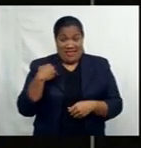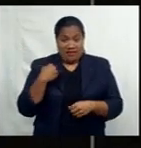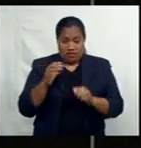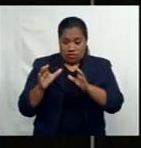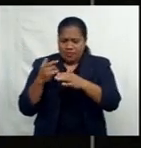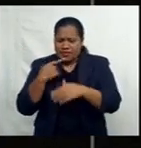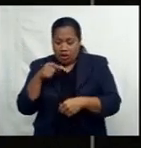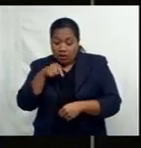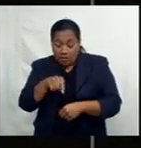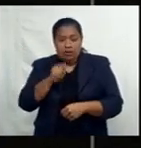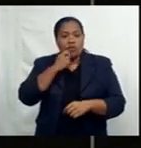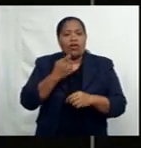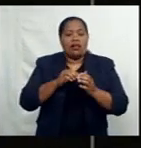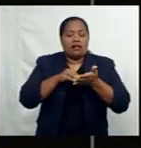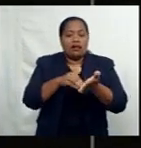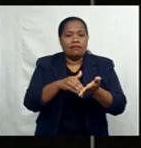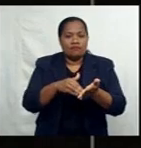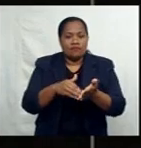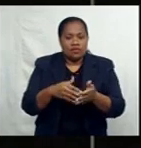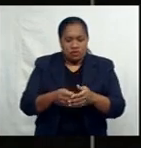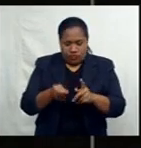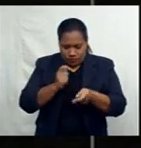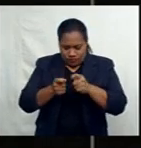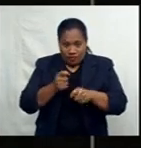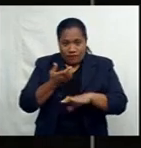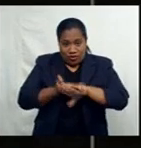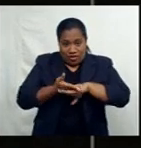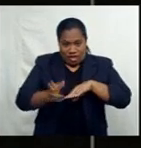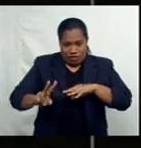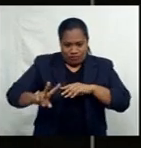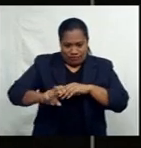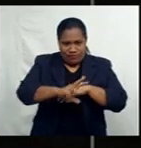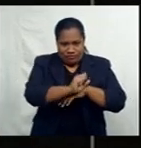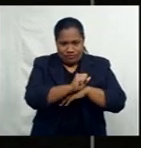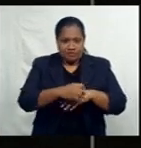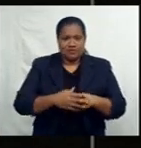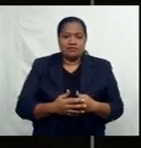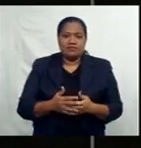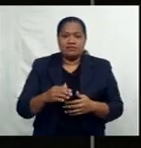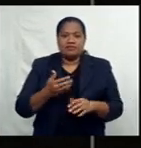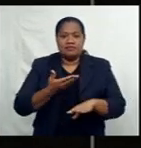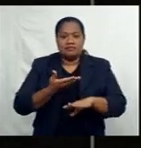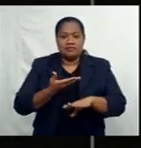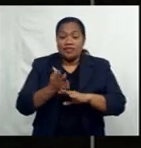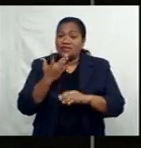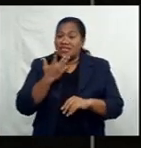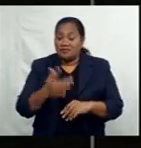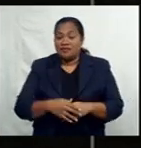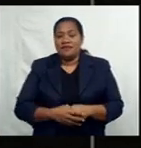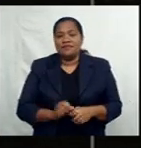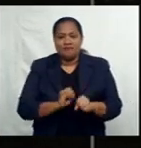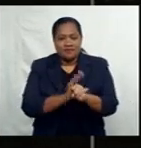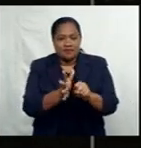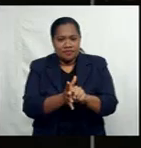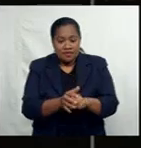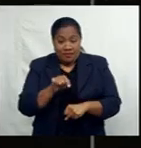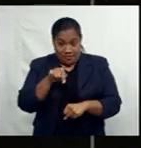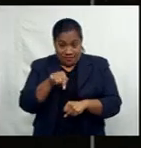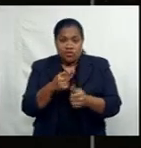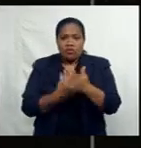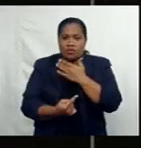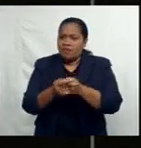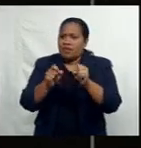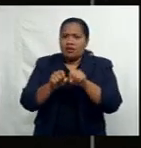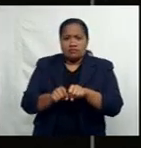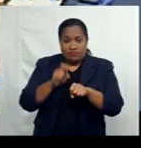possible new variants locally. Christiana Uluwai reports that new variants are likely to form in countries where there is a wider